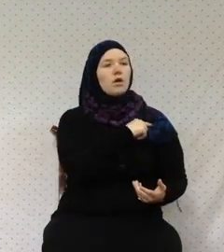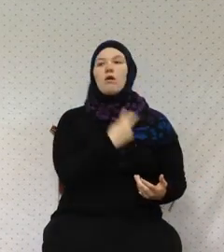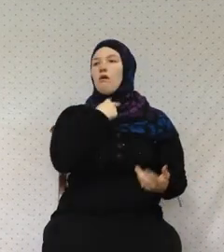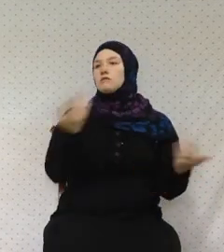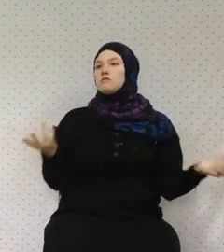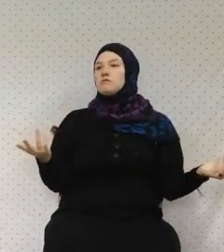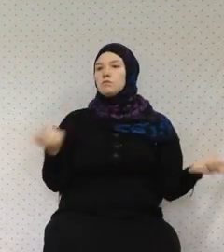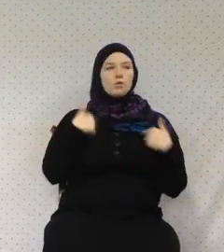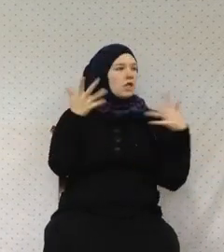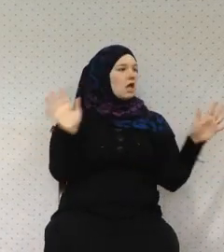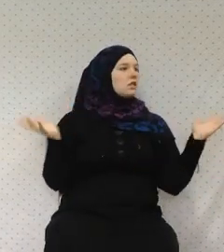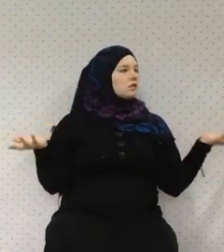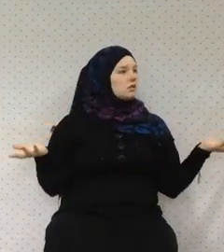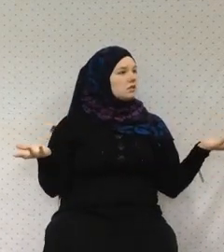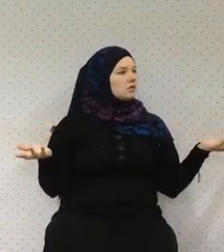We're done.